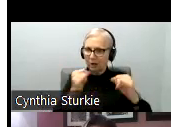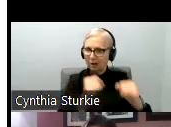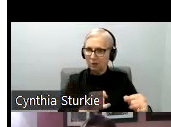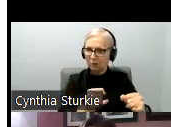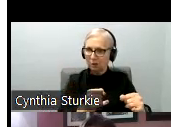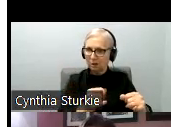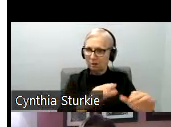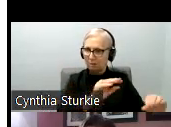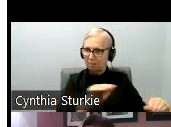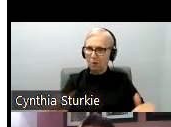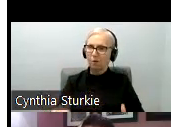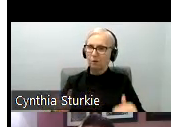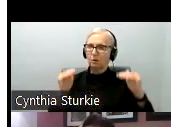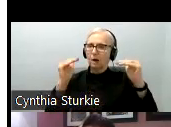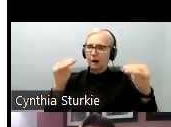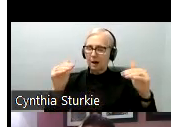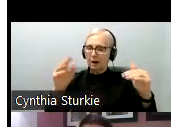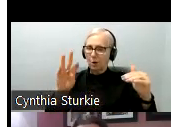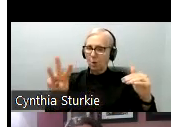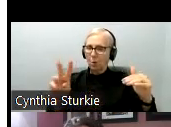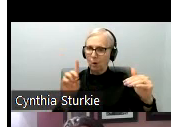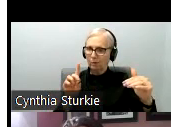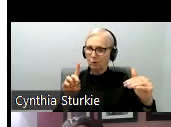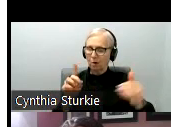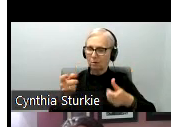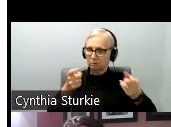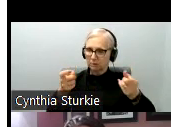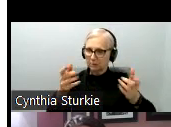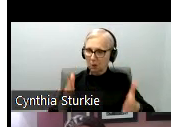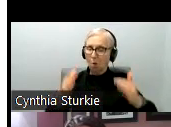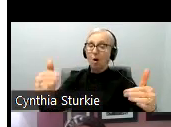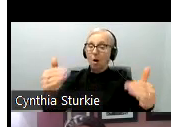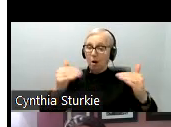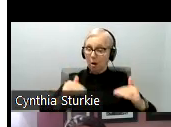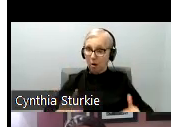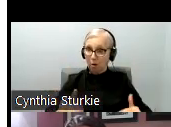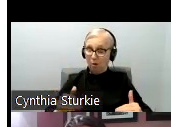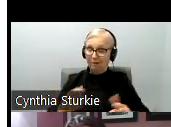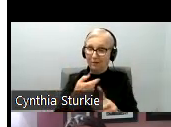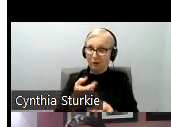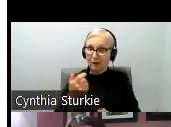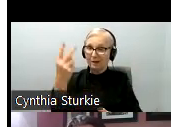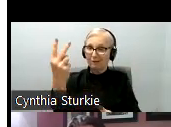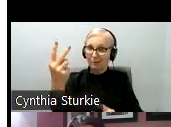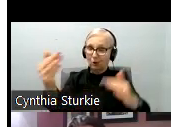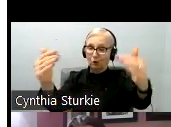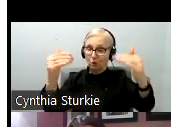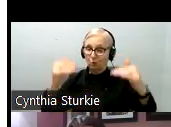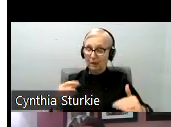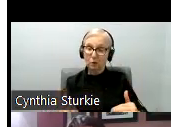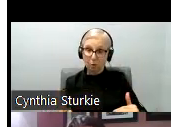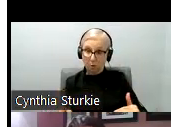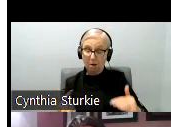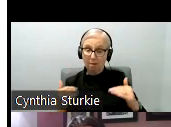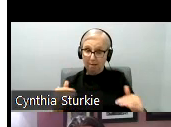potentially to a higher level of withdrawal management services, or lower if they're moving from a level 2 down to a